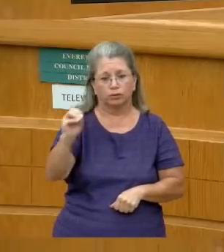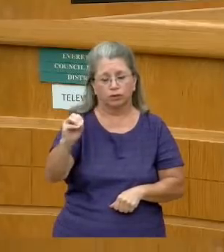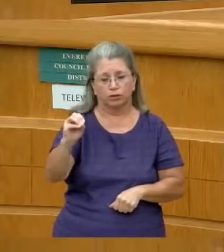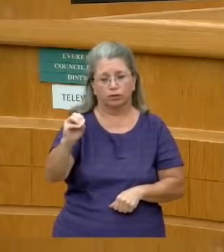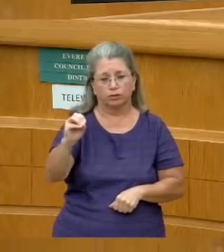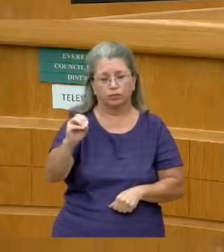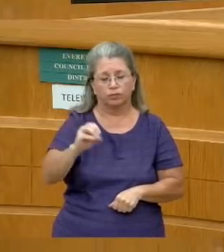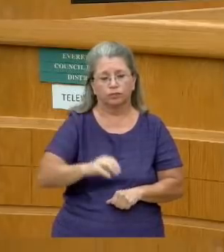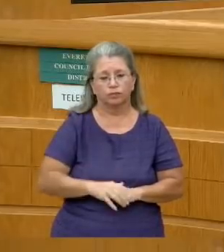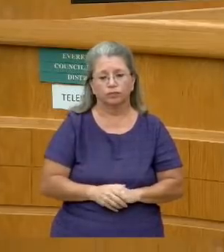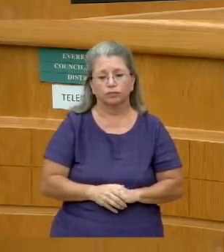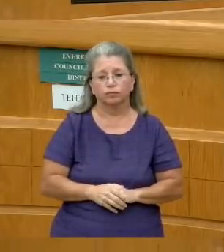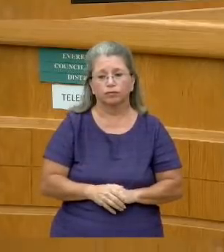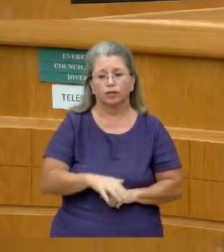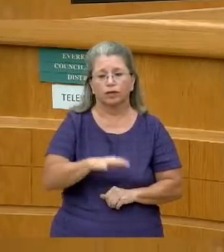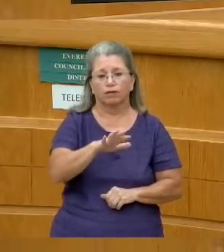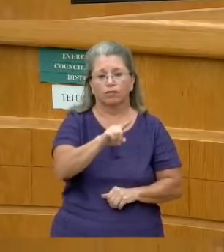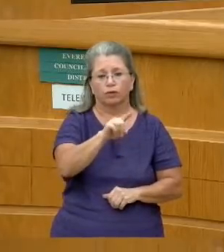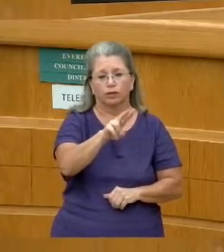2400.